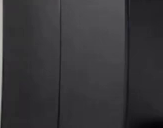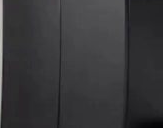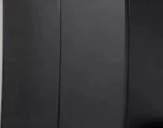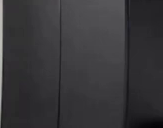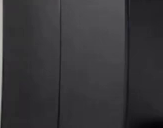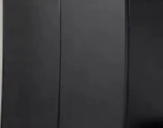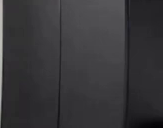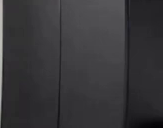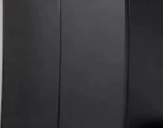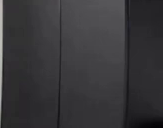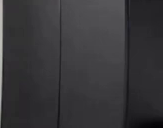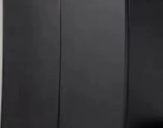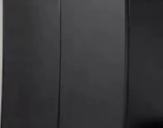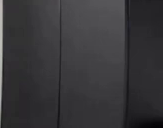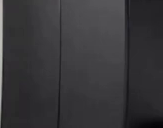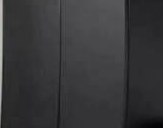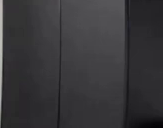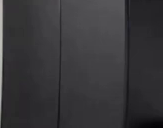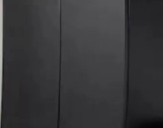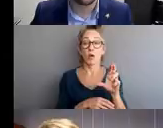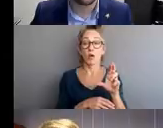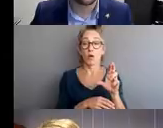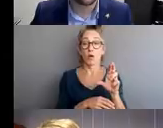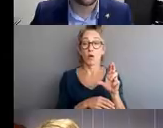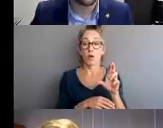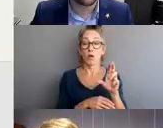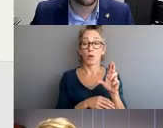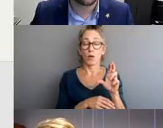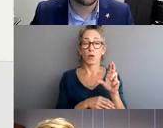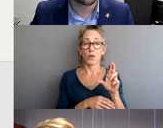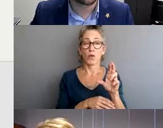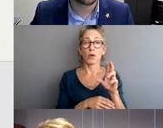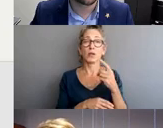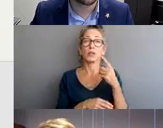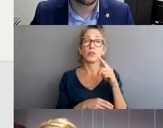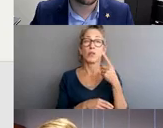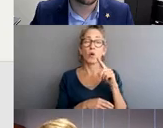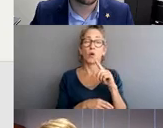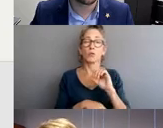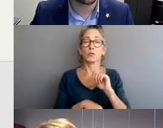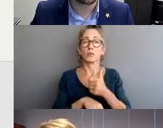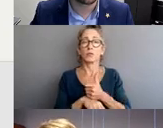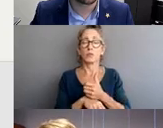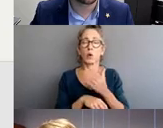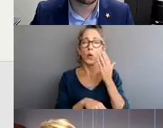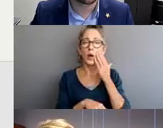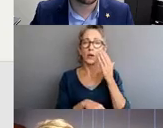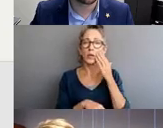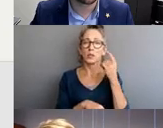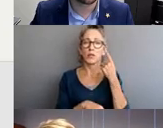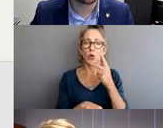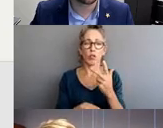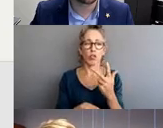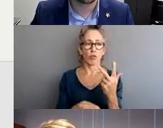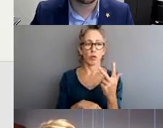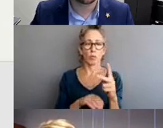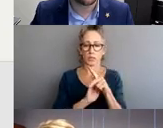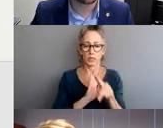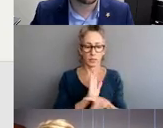This evening's webinar is intended to create awareness about three important CPD policies.